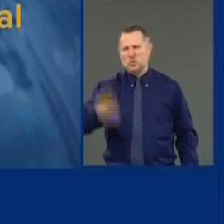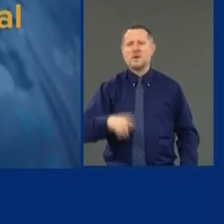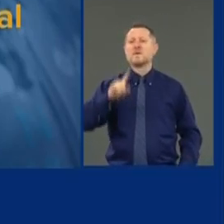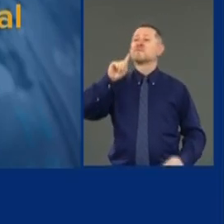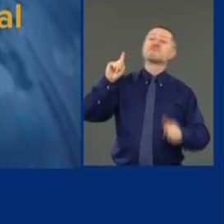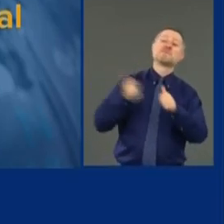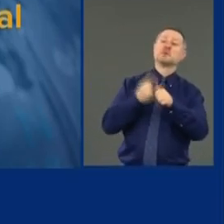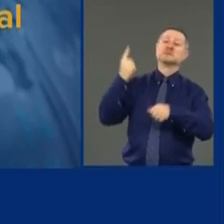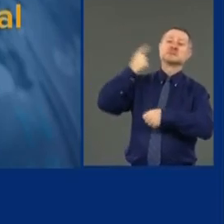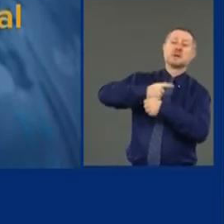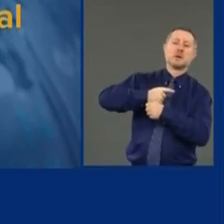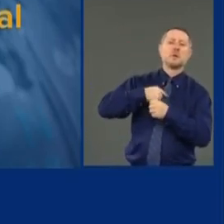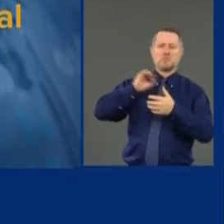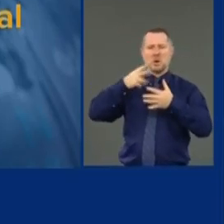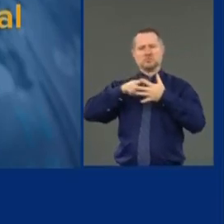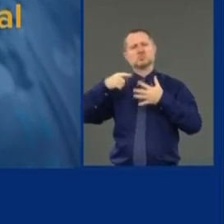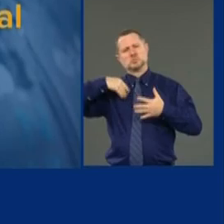do.